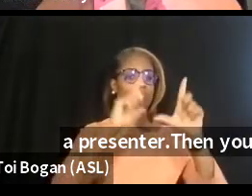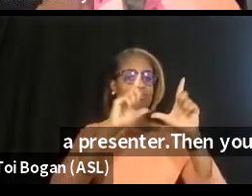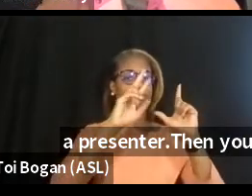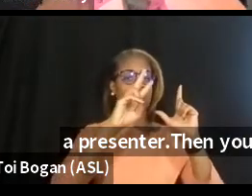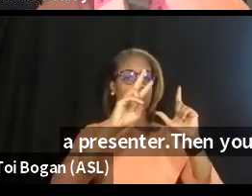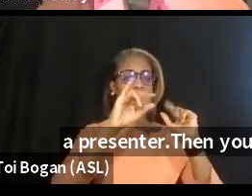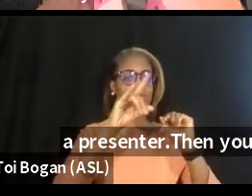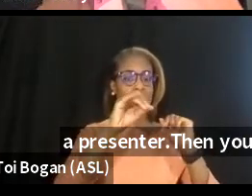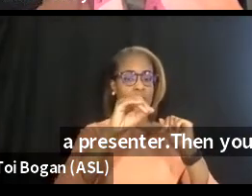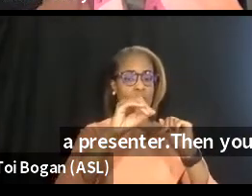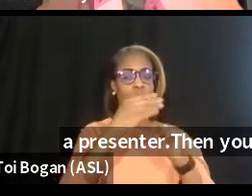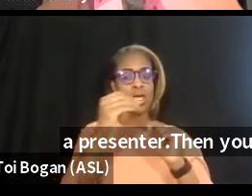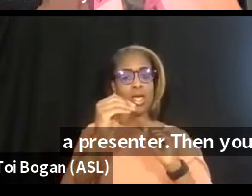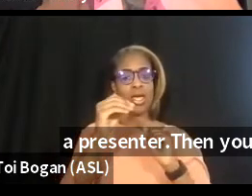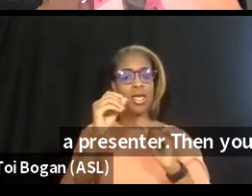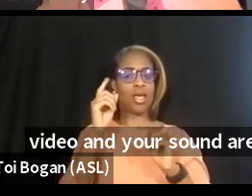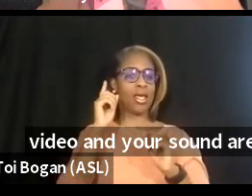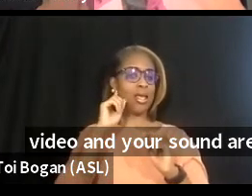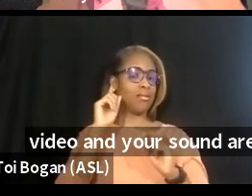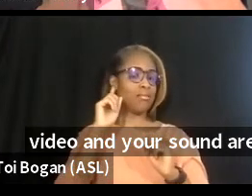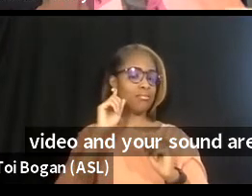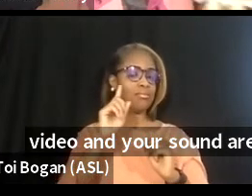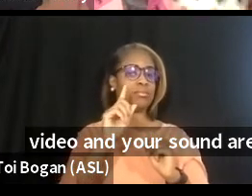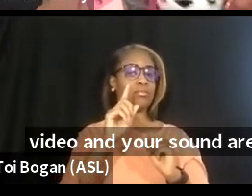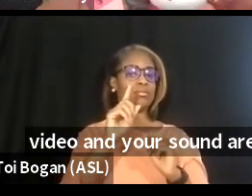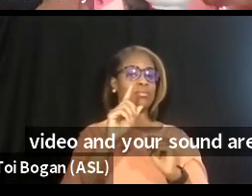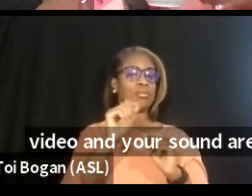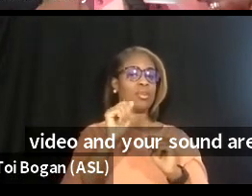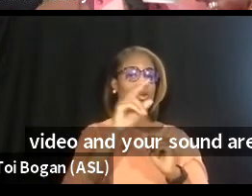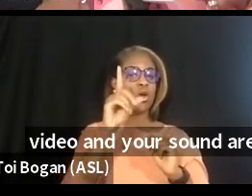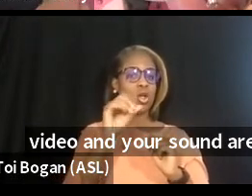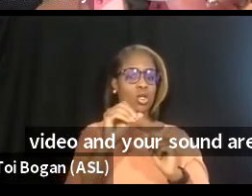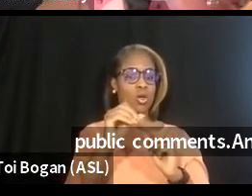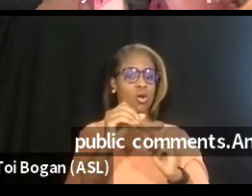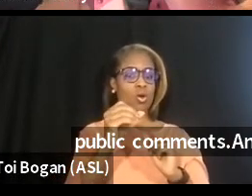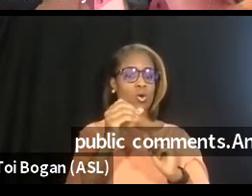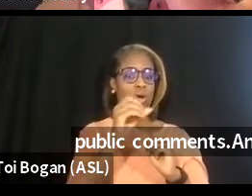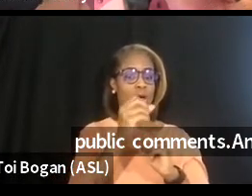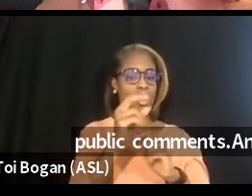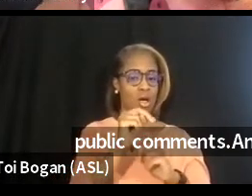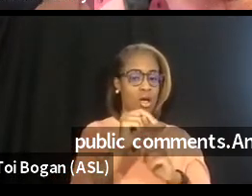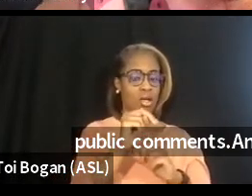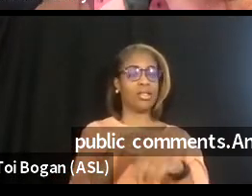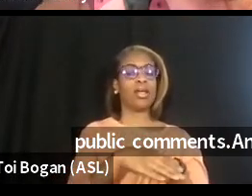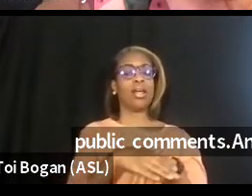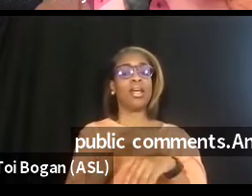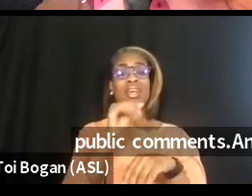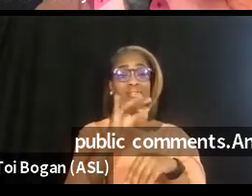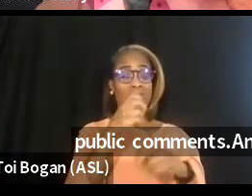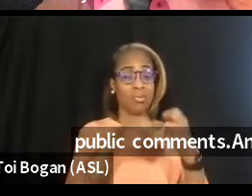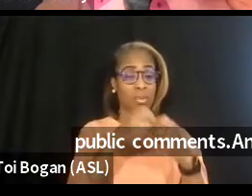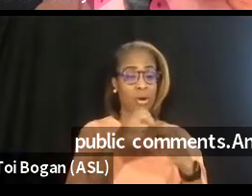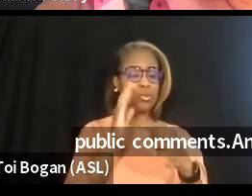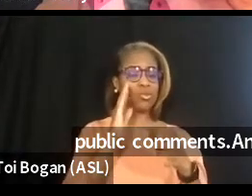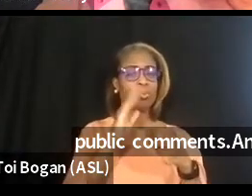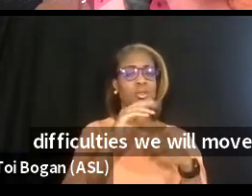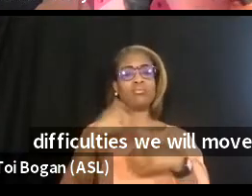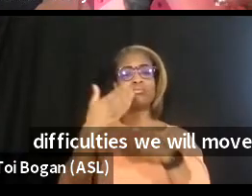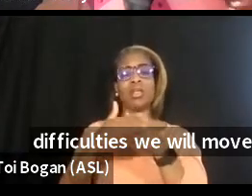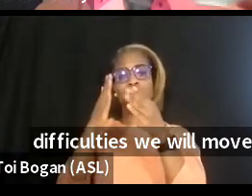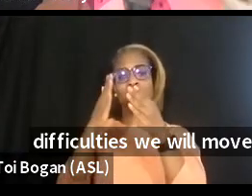comments. And if you have any technical difficulties, we'll move on to the next person and then come back to you. And I